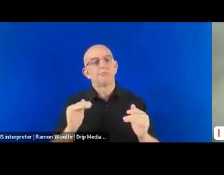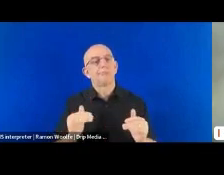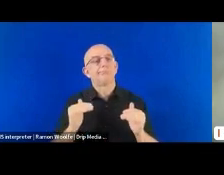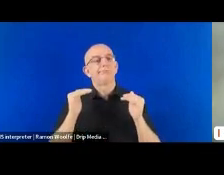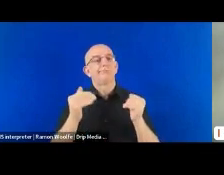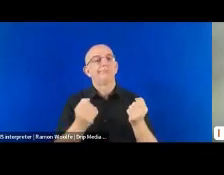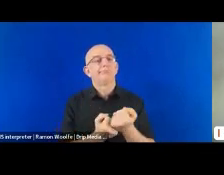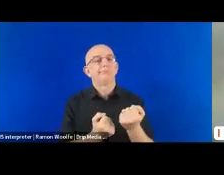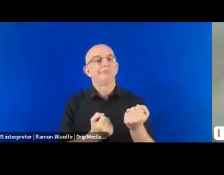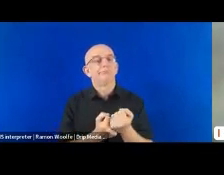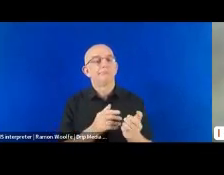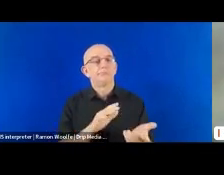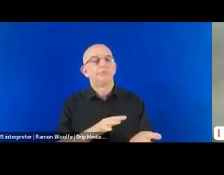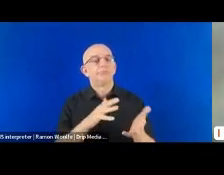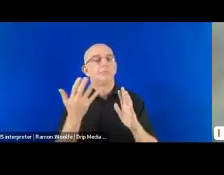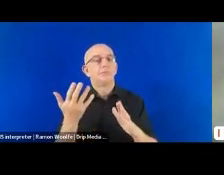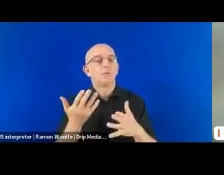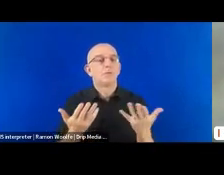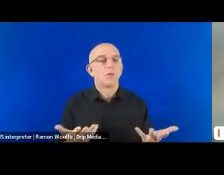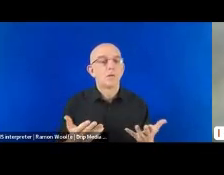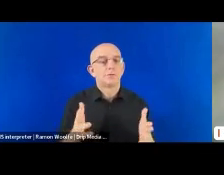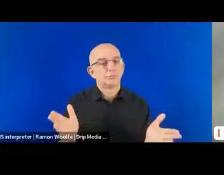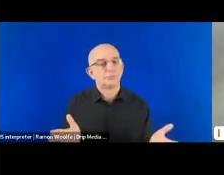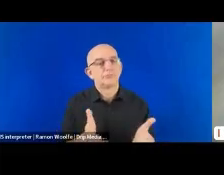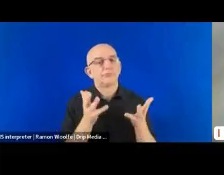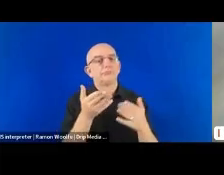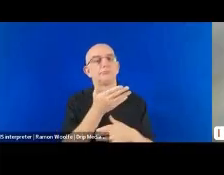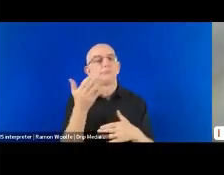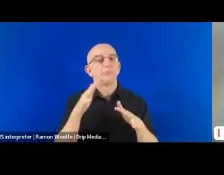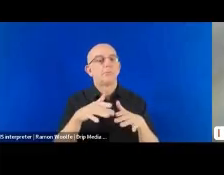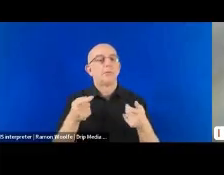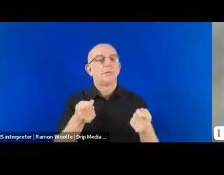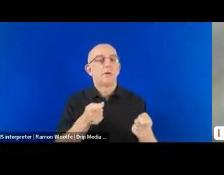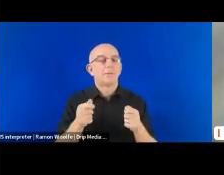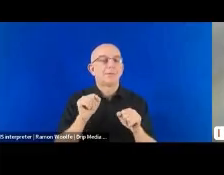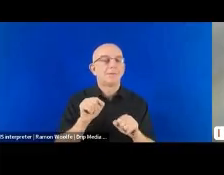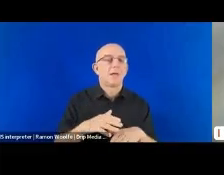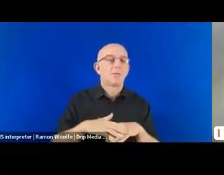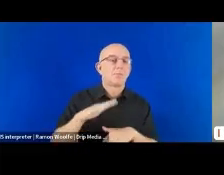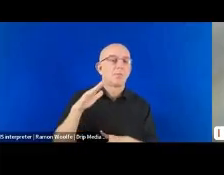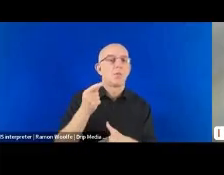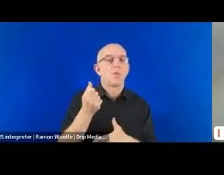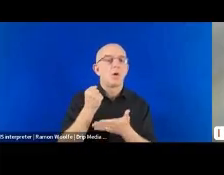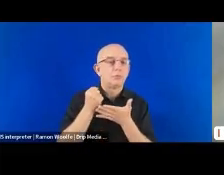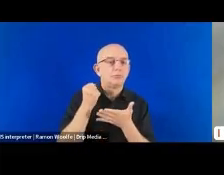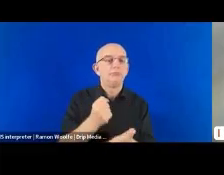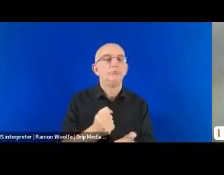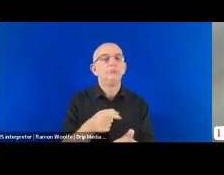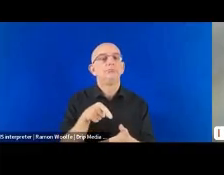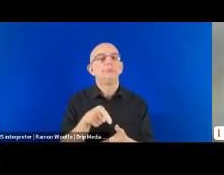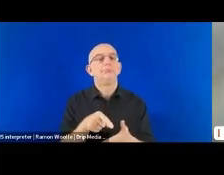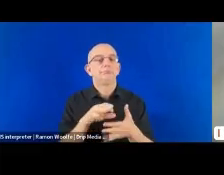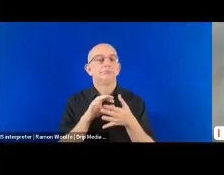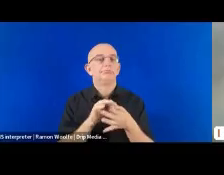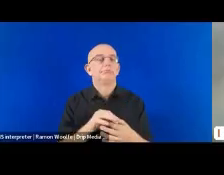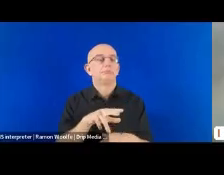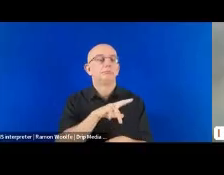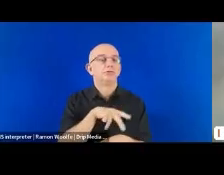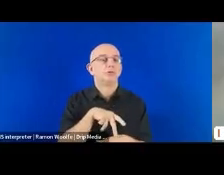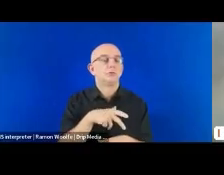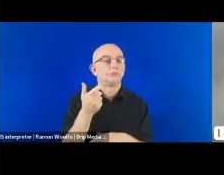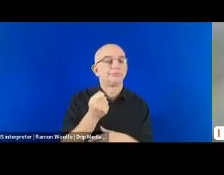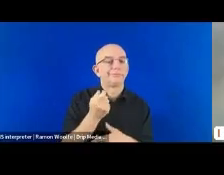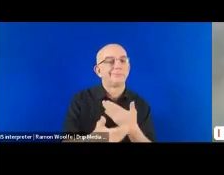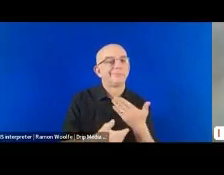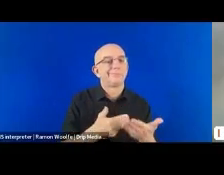to institutionalize international standards of social protection. So based on this, I think that Transform should only grow, and